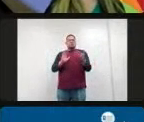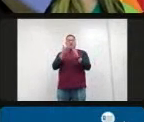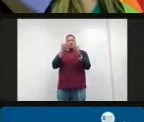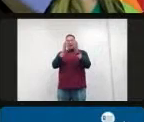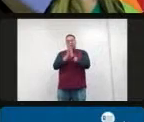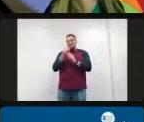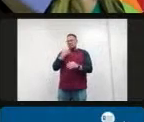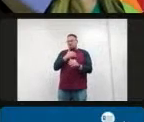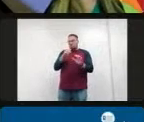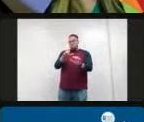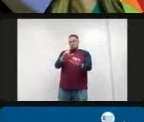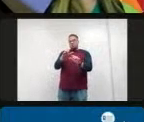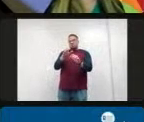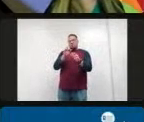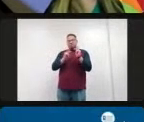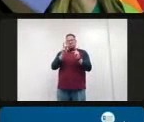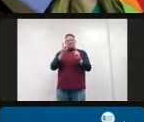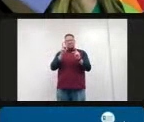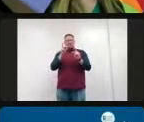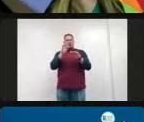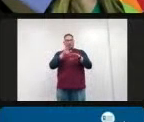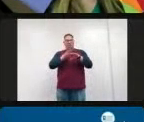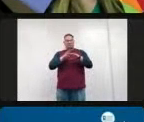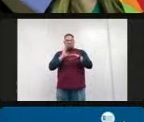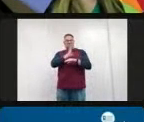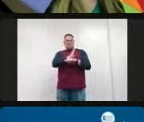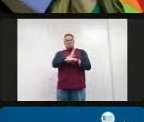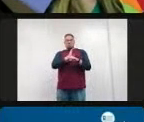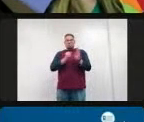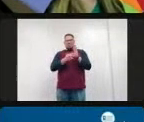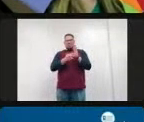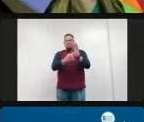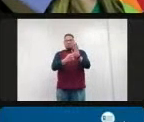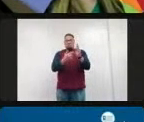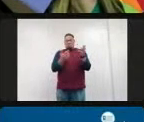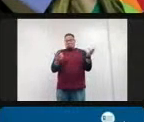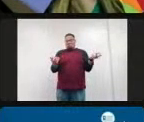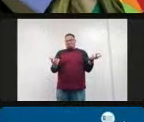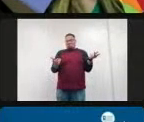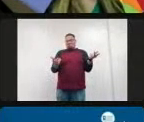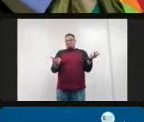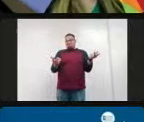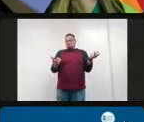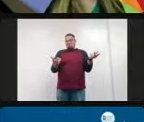that those of us who sit on this board are here to represent. So it's,